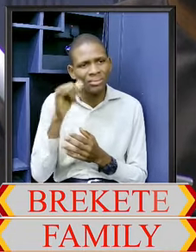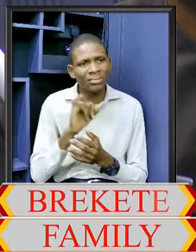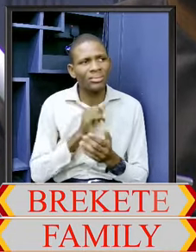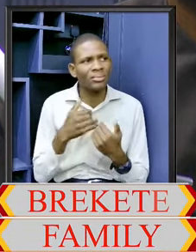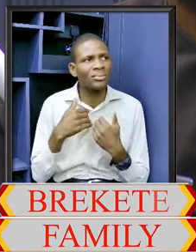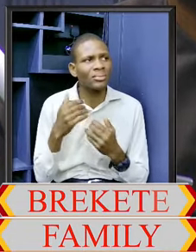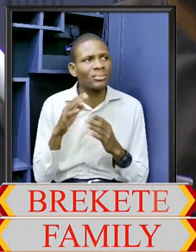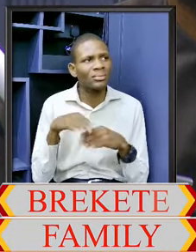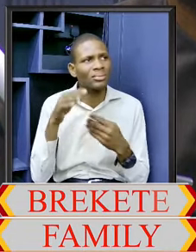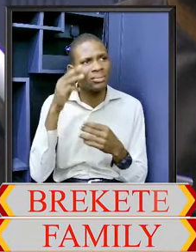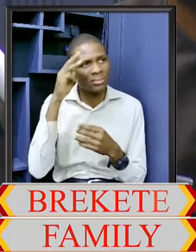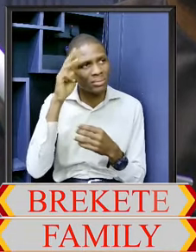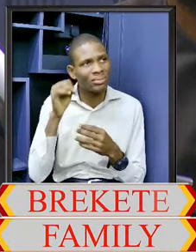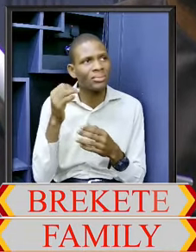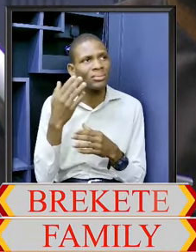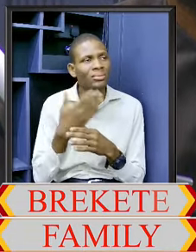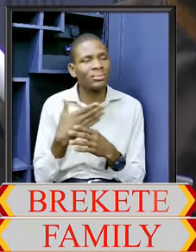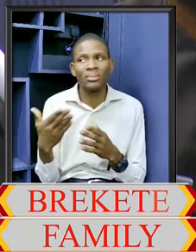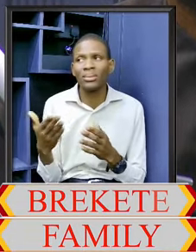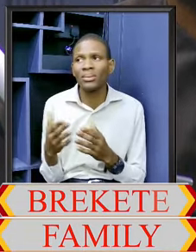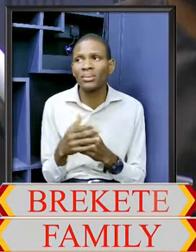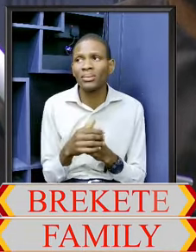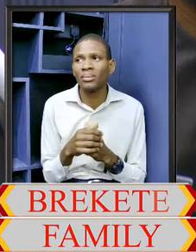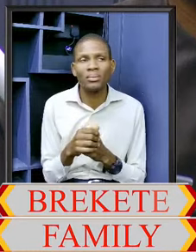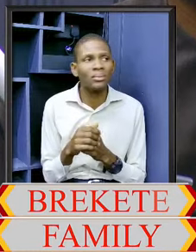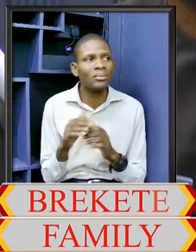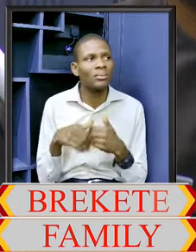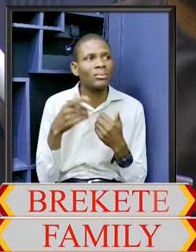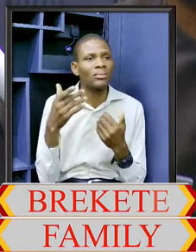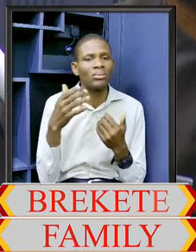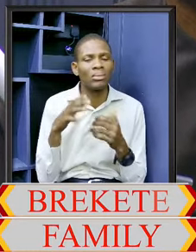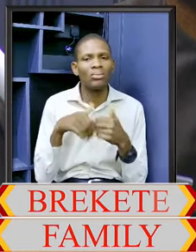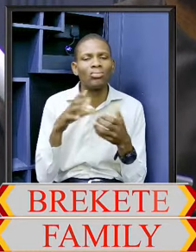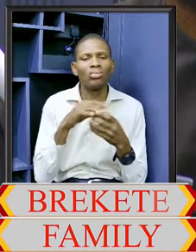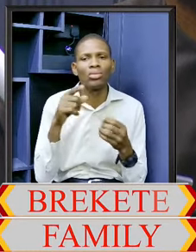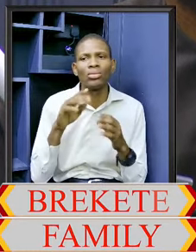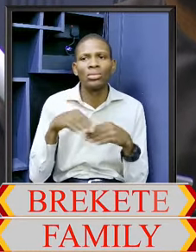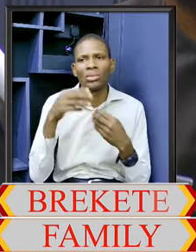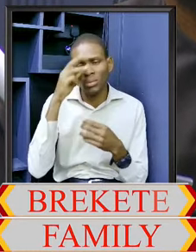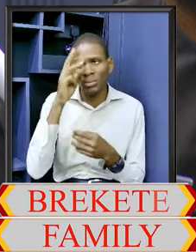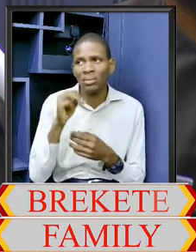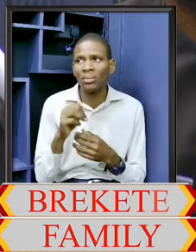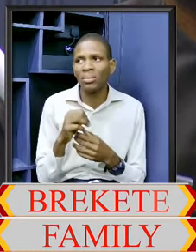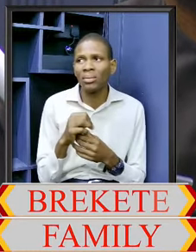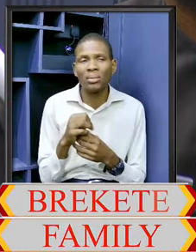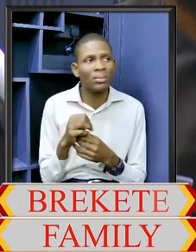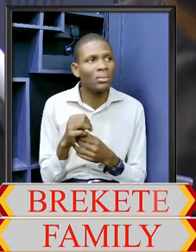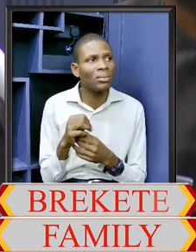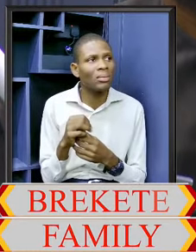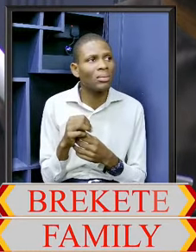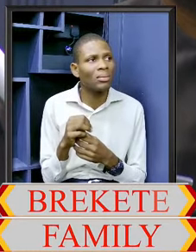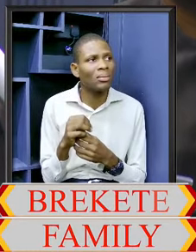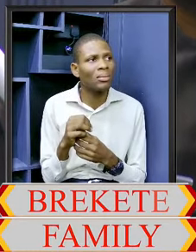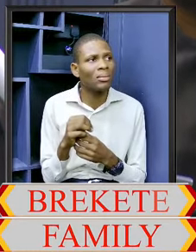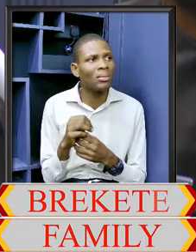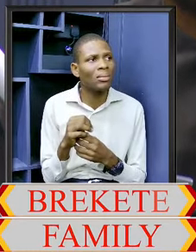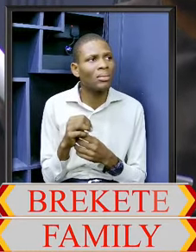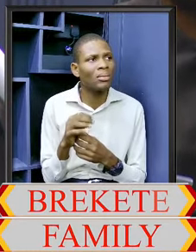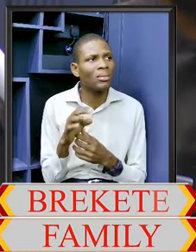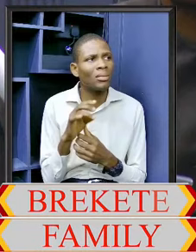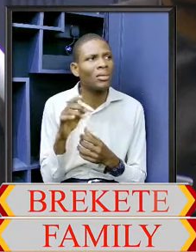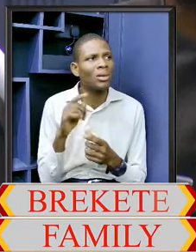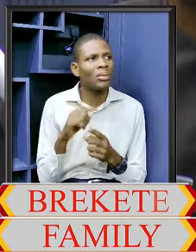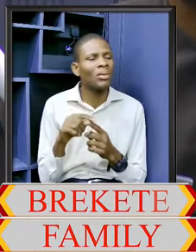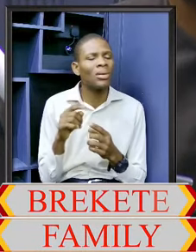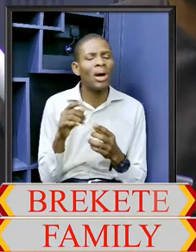some, sir. Ah. Yes, sir. How much you don't give him? 500, sir. But how